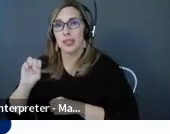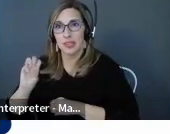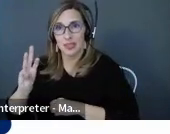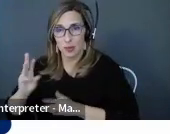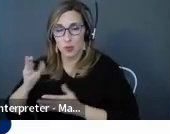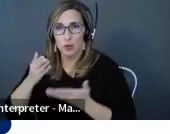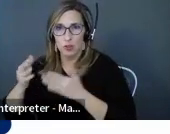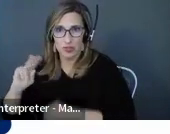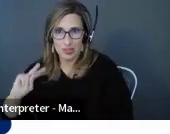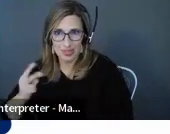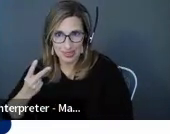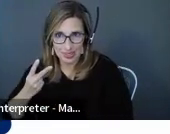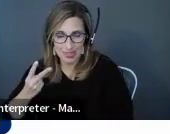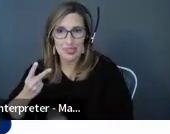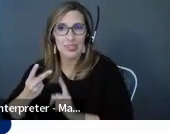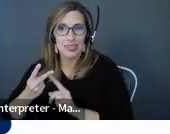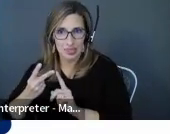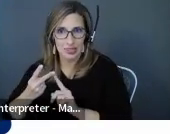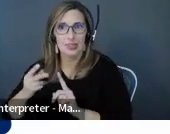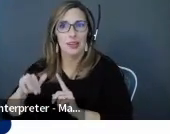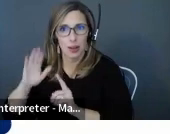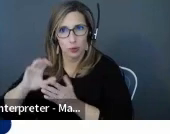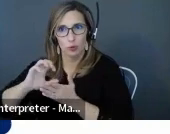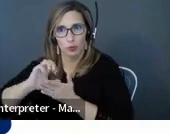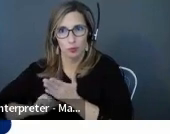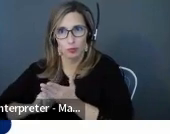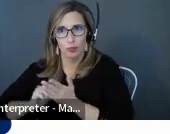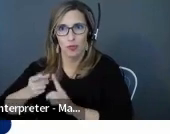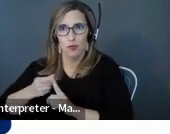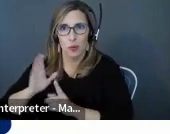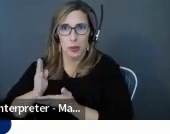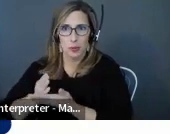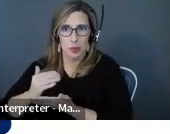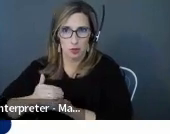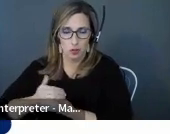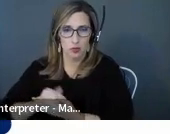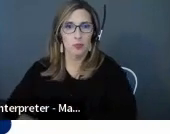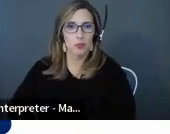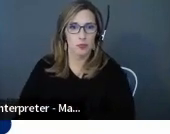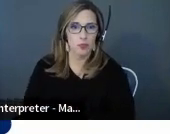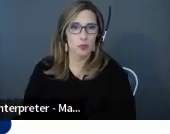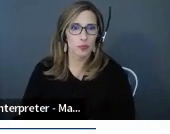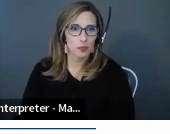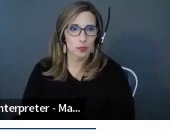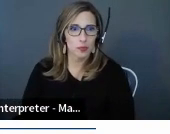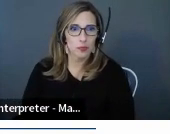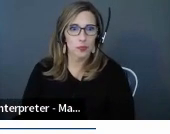service, which will come out of their budget. Next slide.